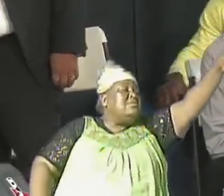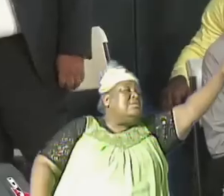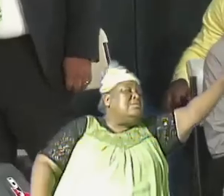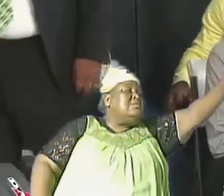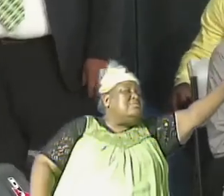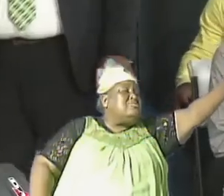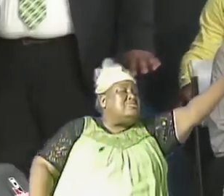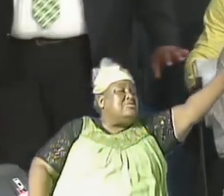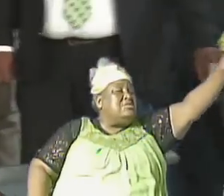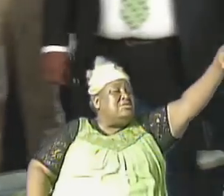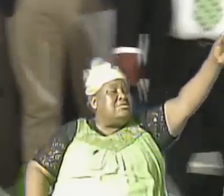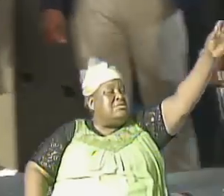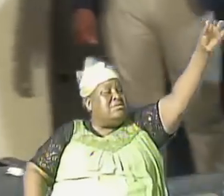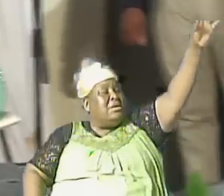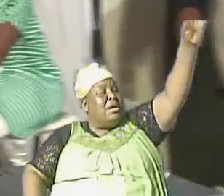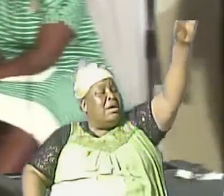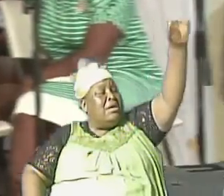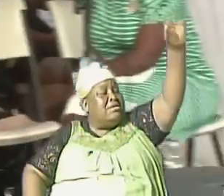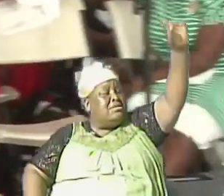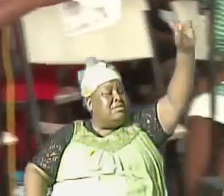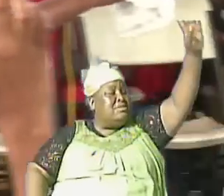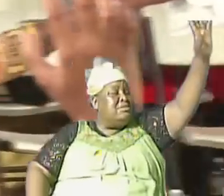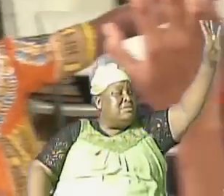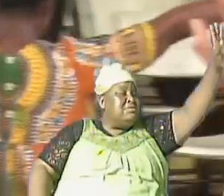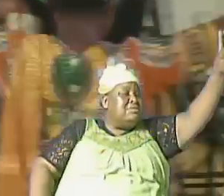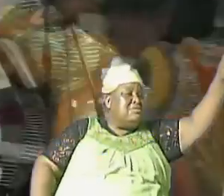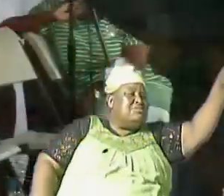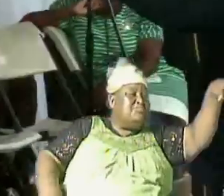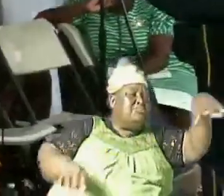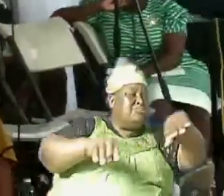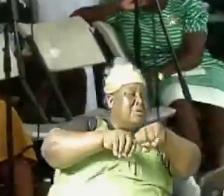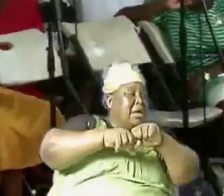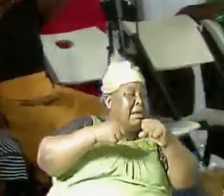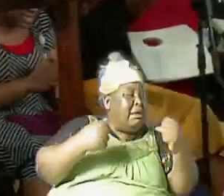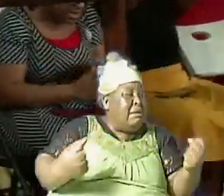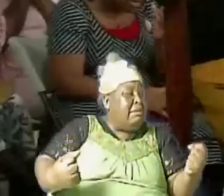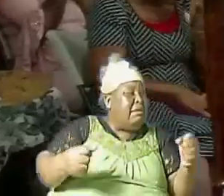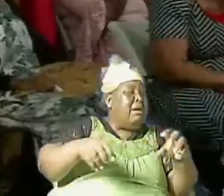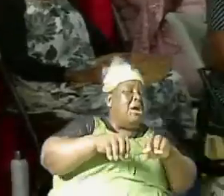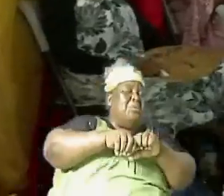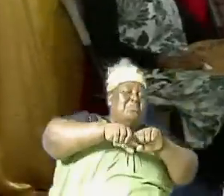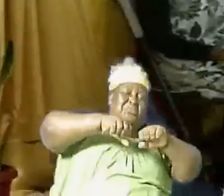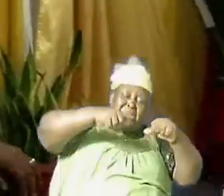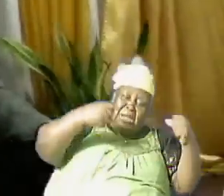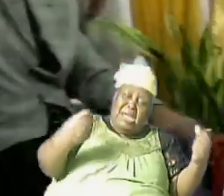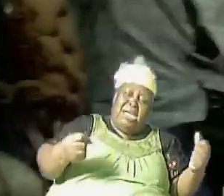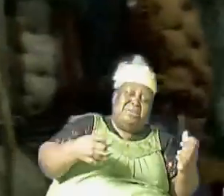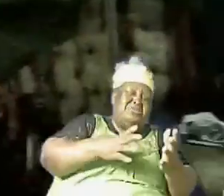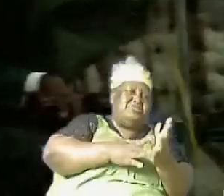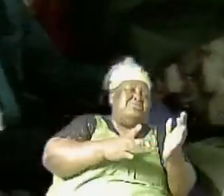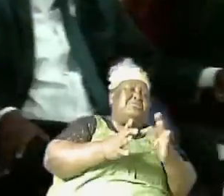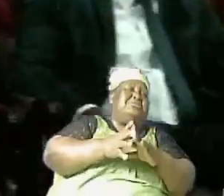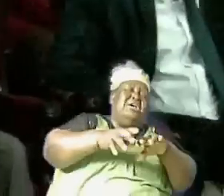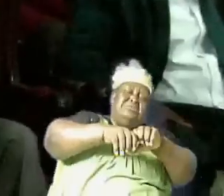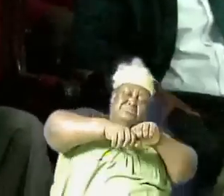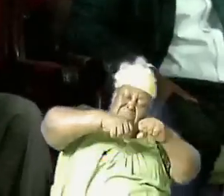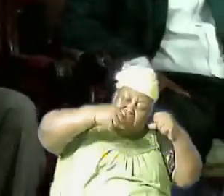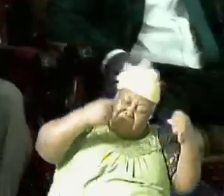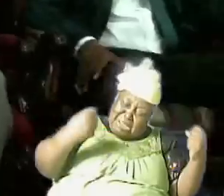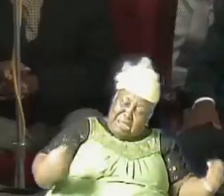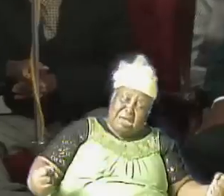Your neighbor and say, break, break, it break, break,